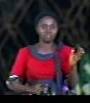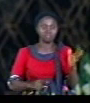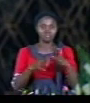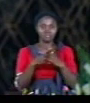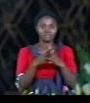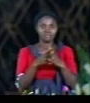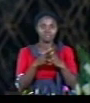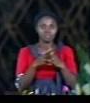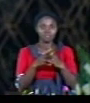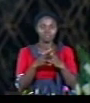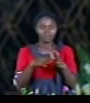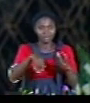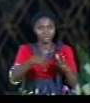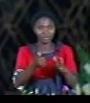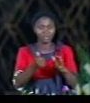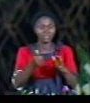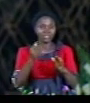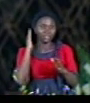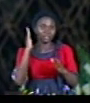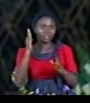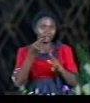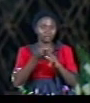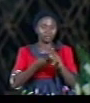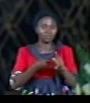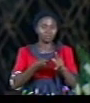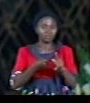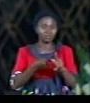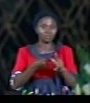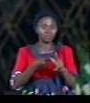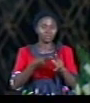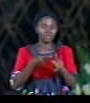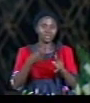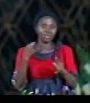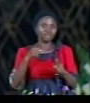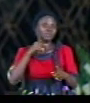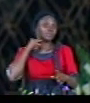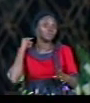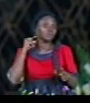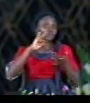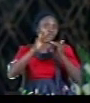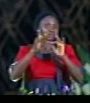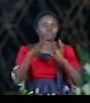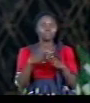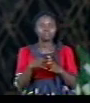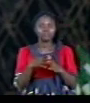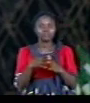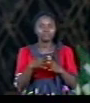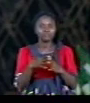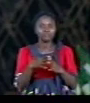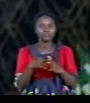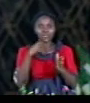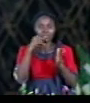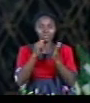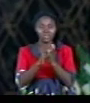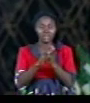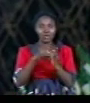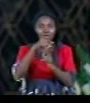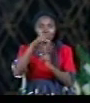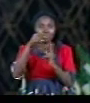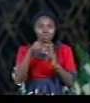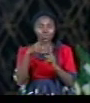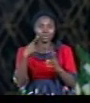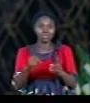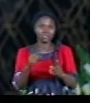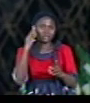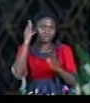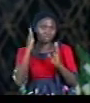page. Bankole Babasonya says that just while the GS was about to pray and he just mentioned